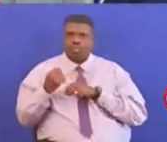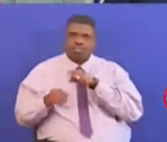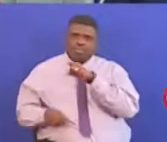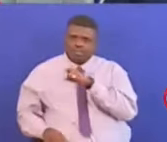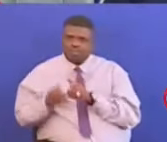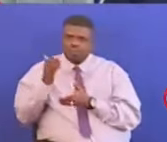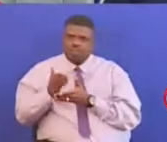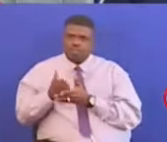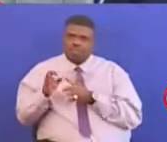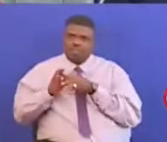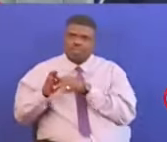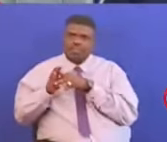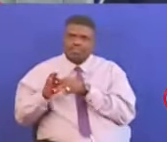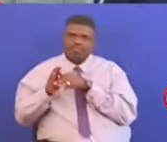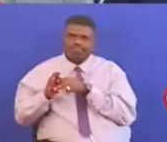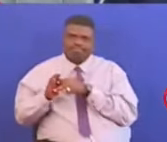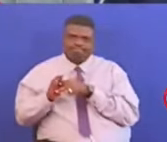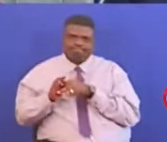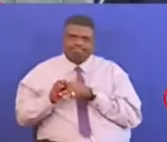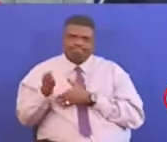cooperation between the member states?